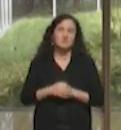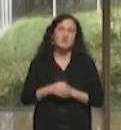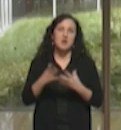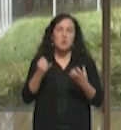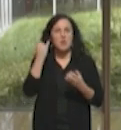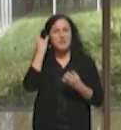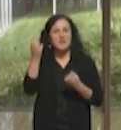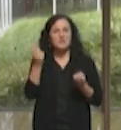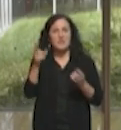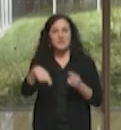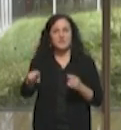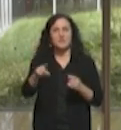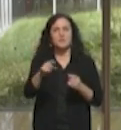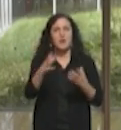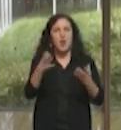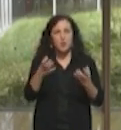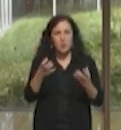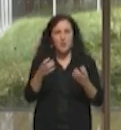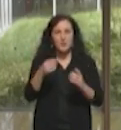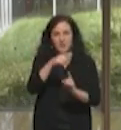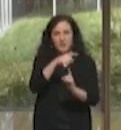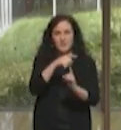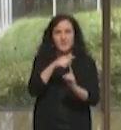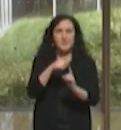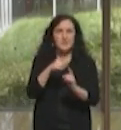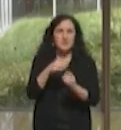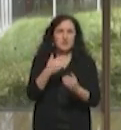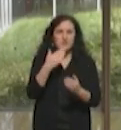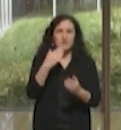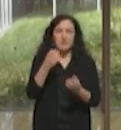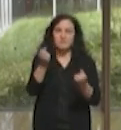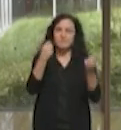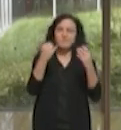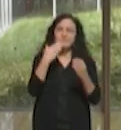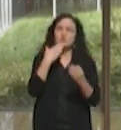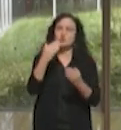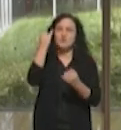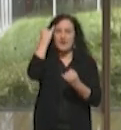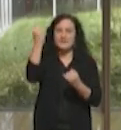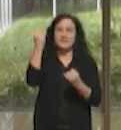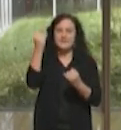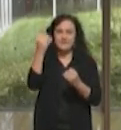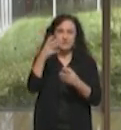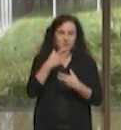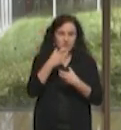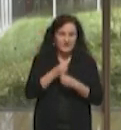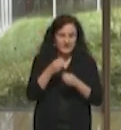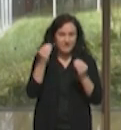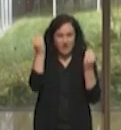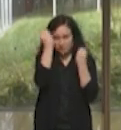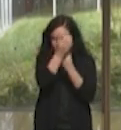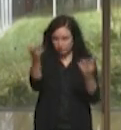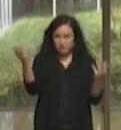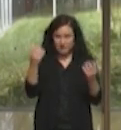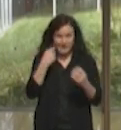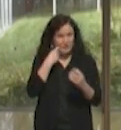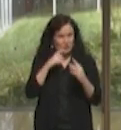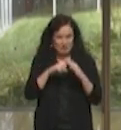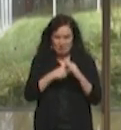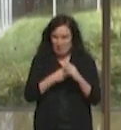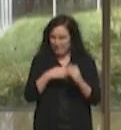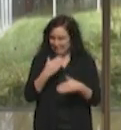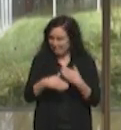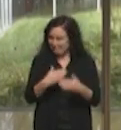many of you. I want to be the repository of great ideas on what else we can be doing as a state, because this is we're just getting started in New